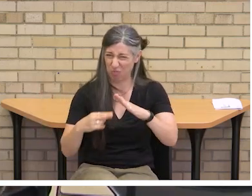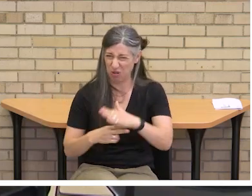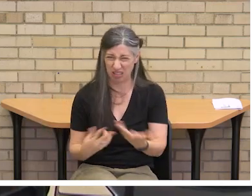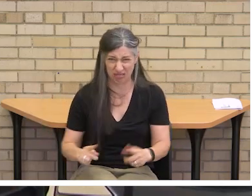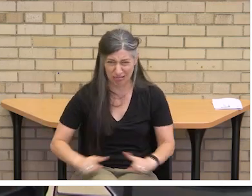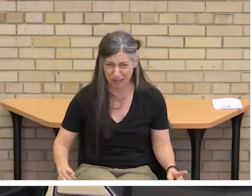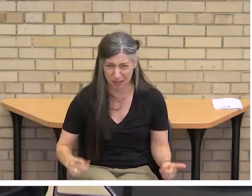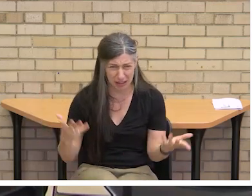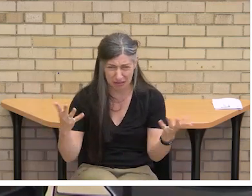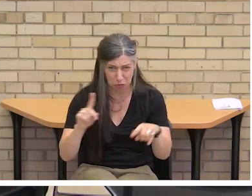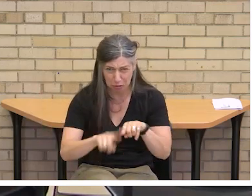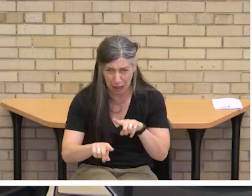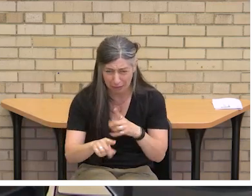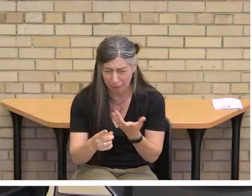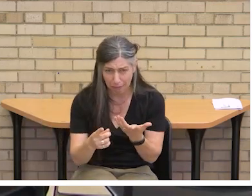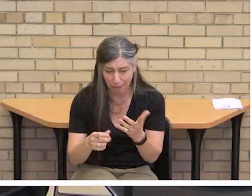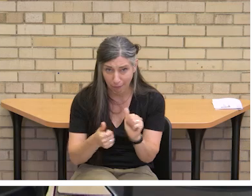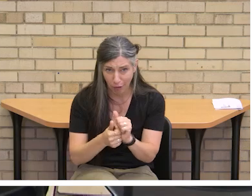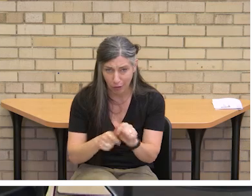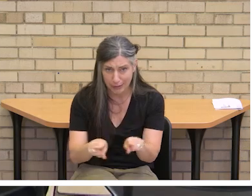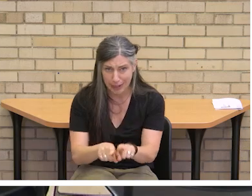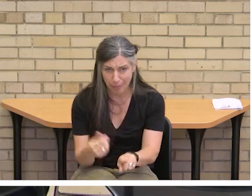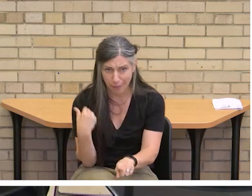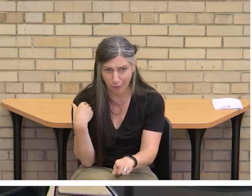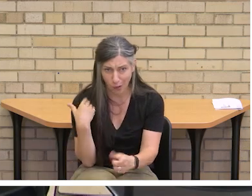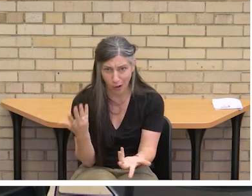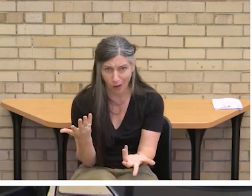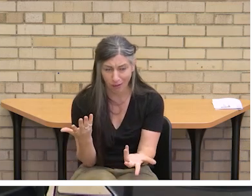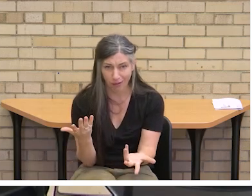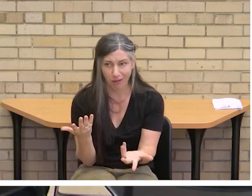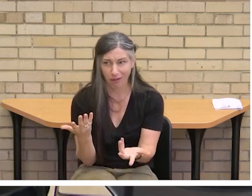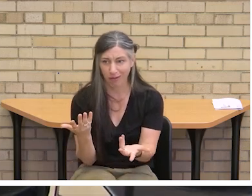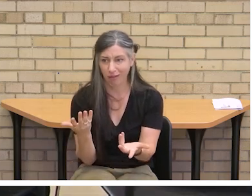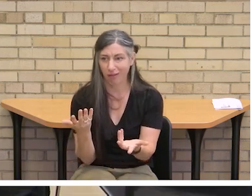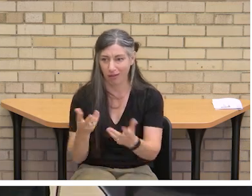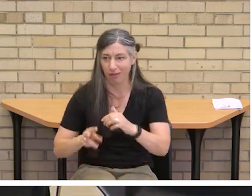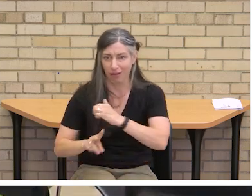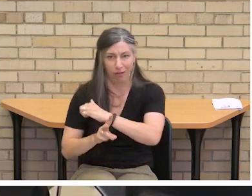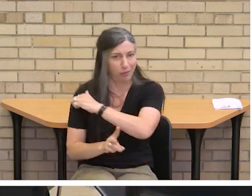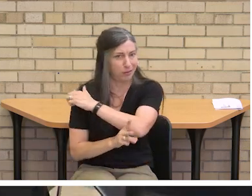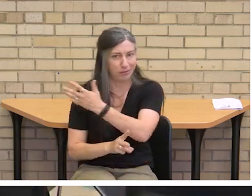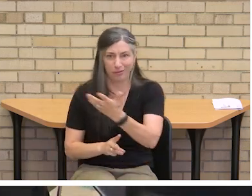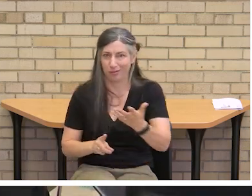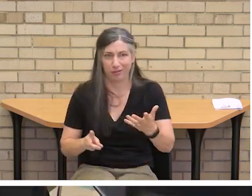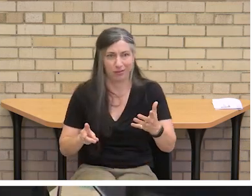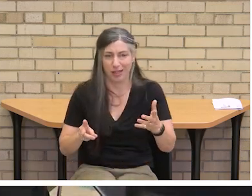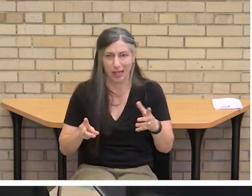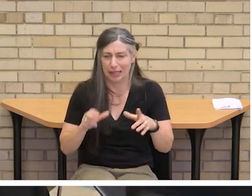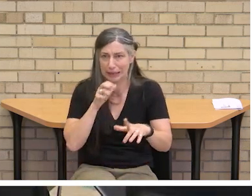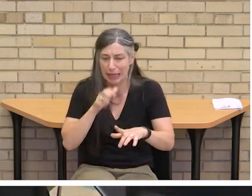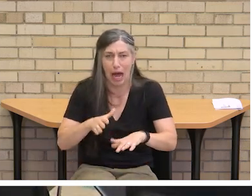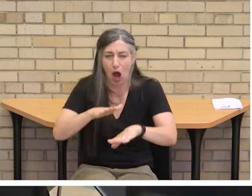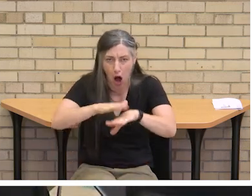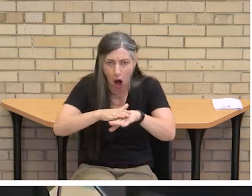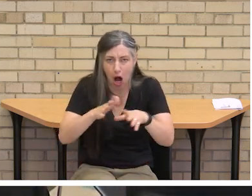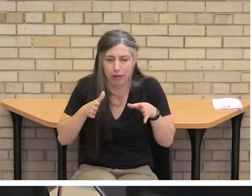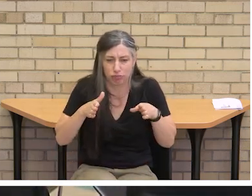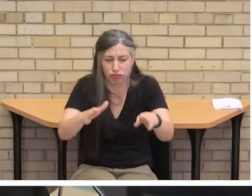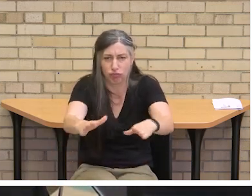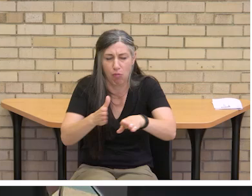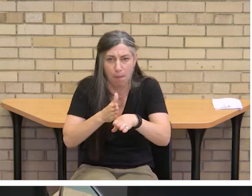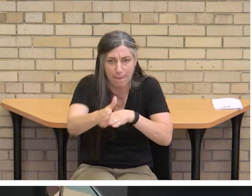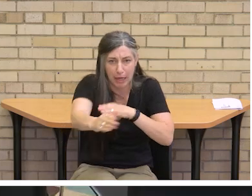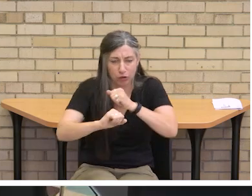wouldn't allow you to do it again, because the sidewalks cantilever off the sides of the bridge. They're not part of the main